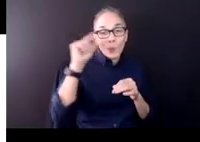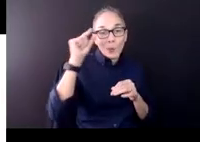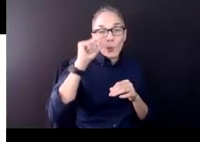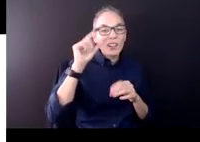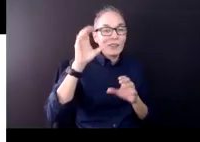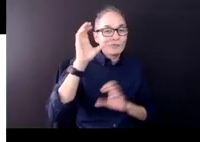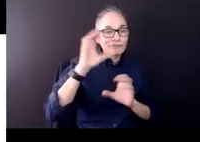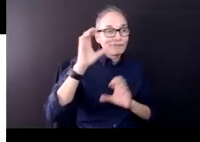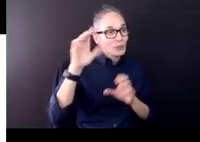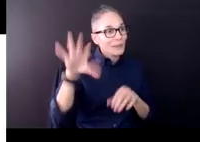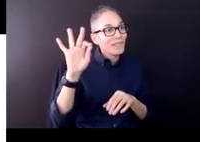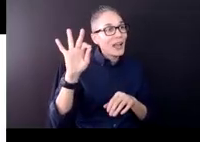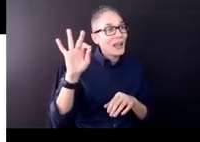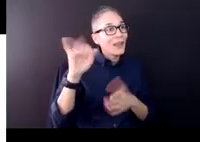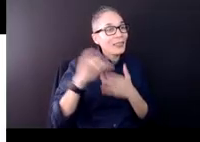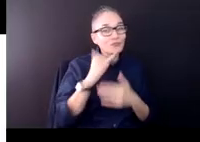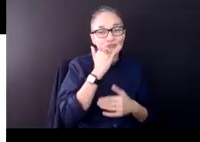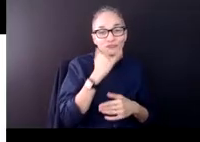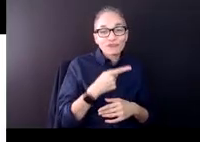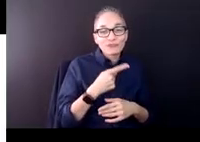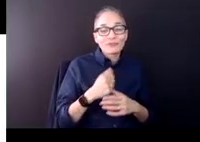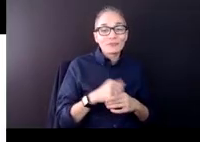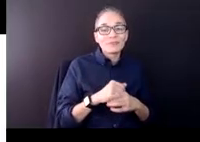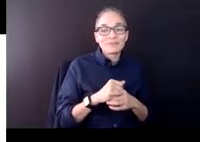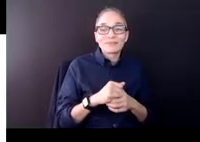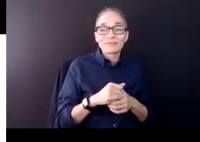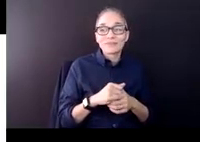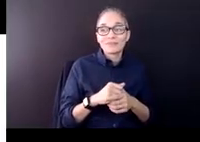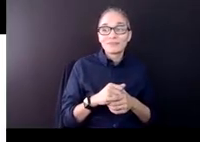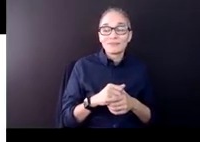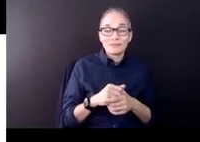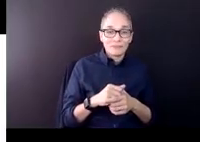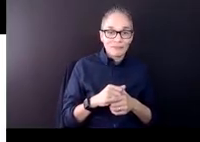search, you can find that that's actually incorrect. And I wanted